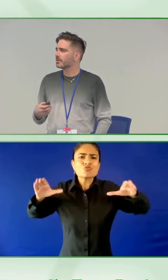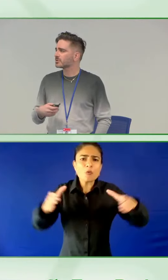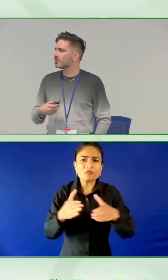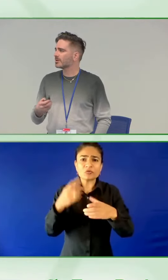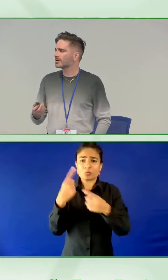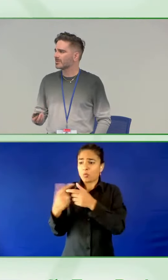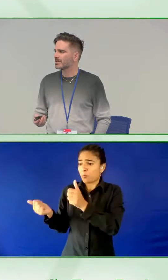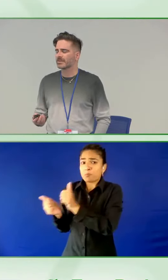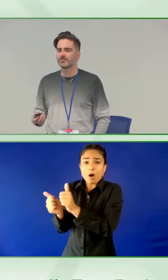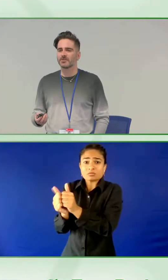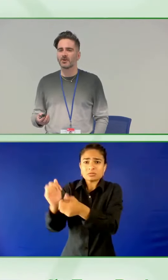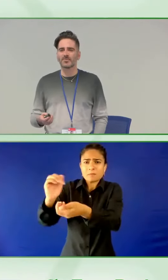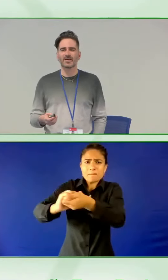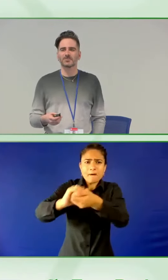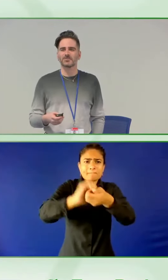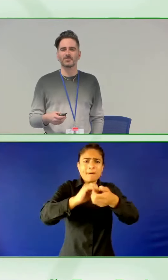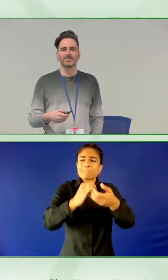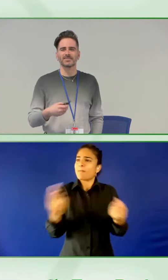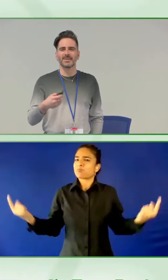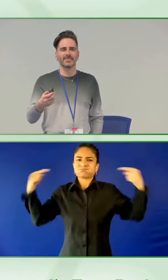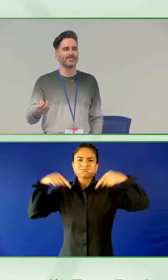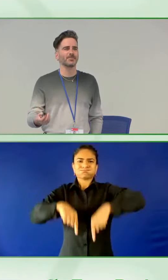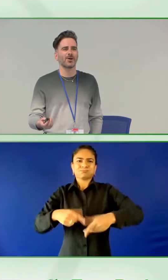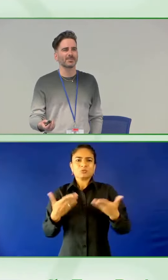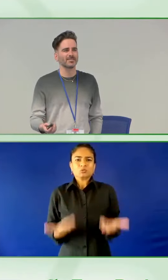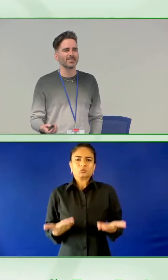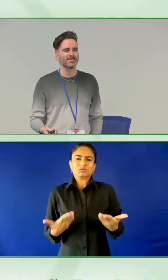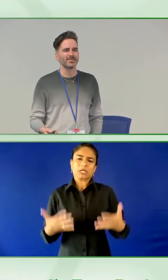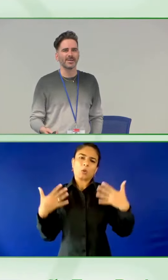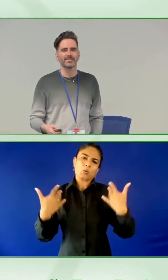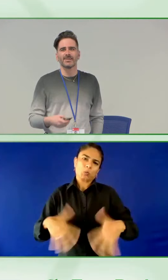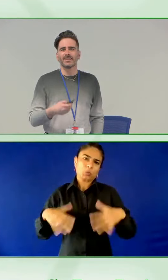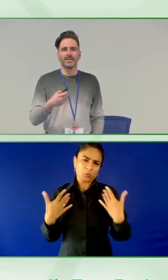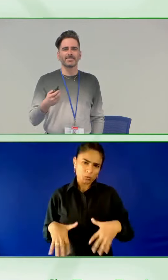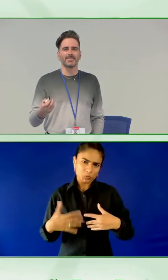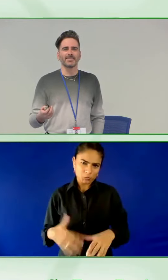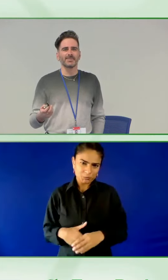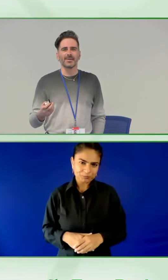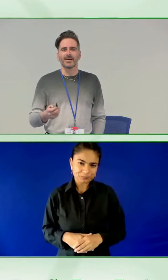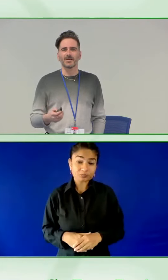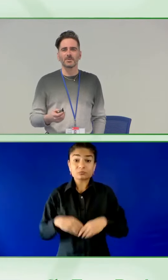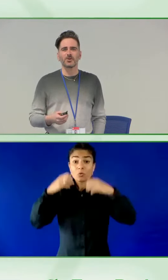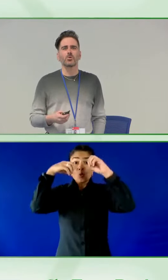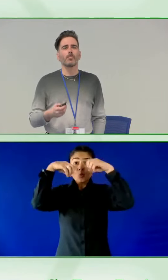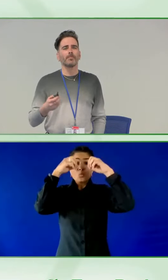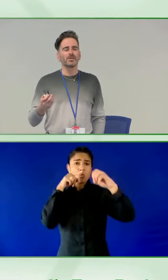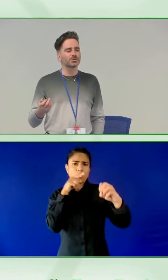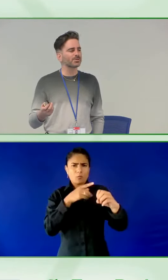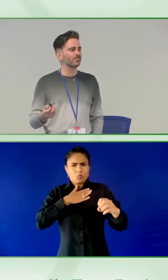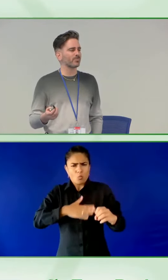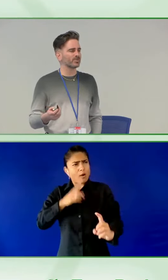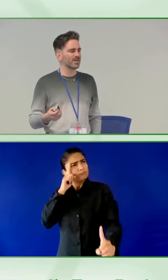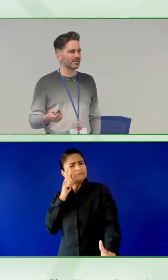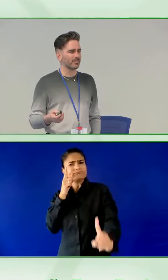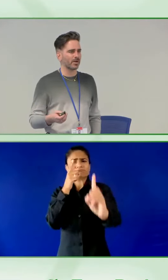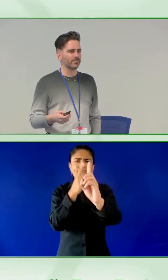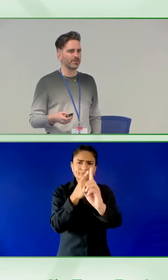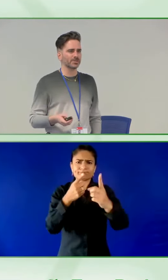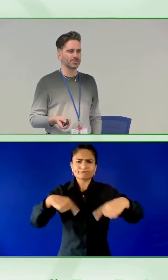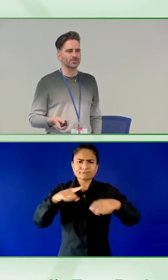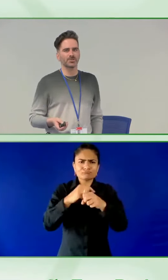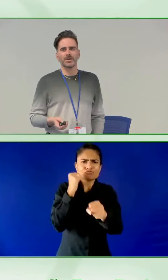populations. Historically, if we go back to, let's say, the dawn of the internet, it's in, majorly